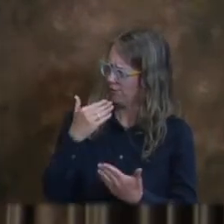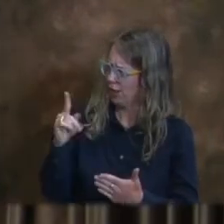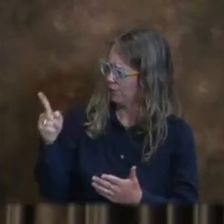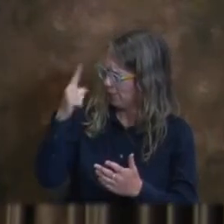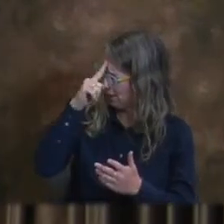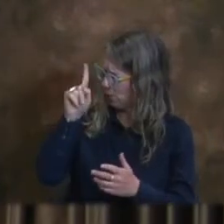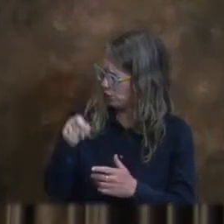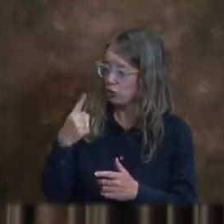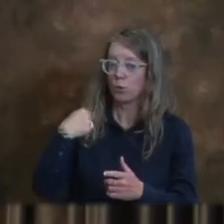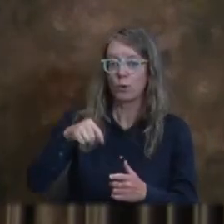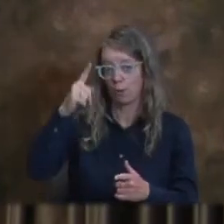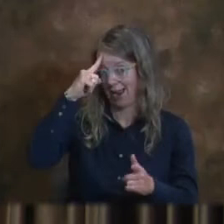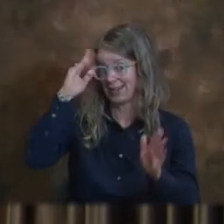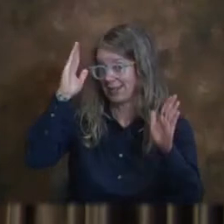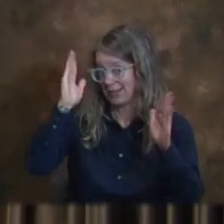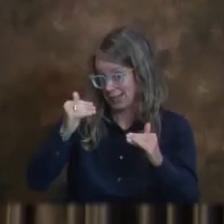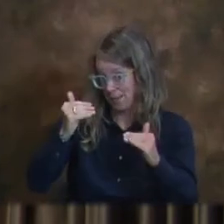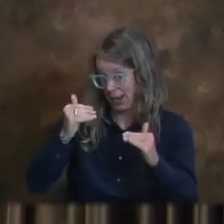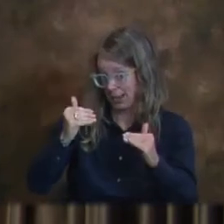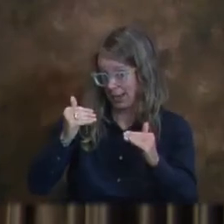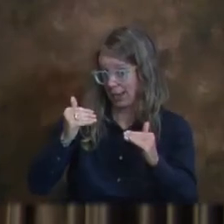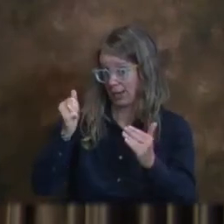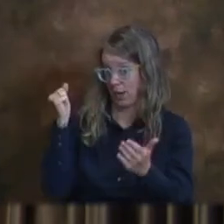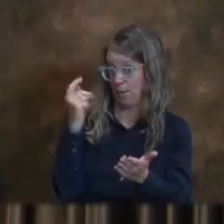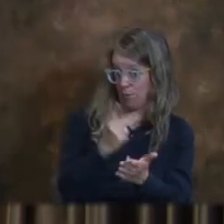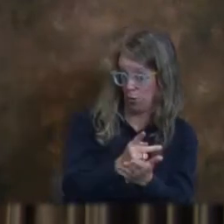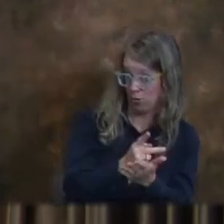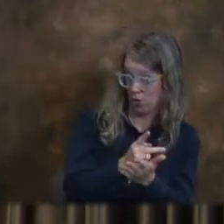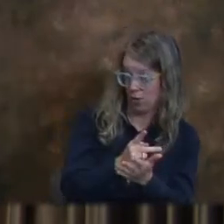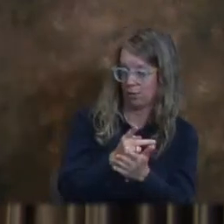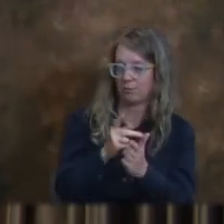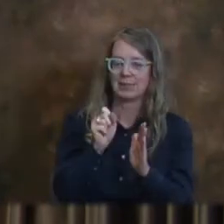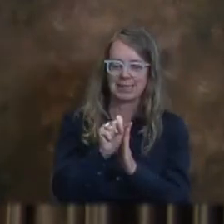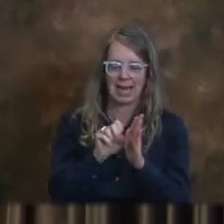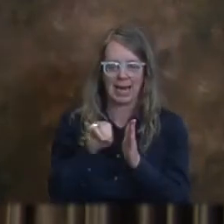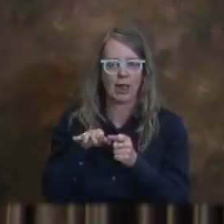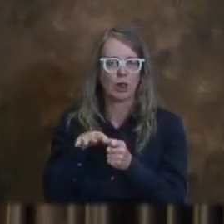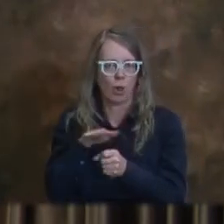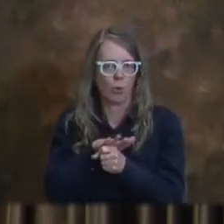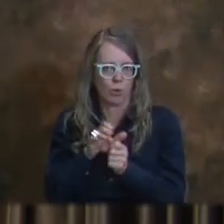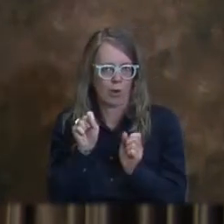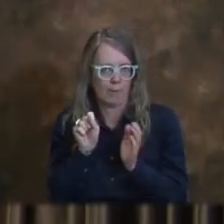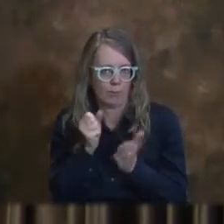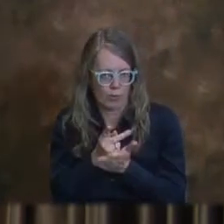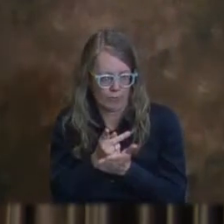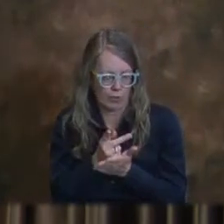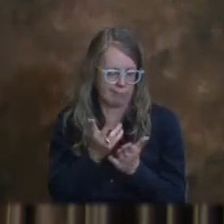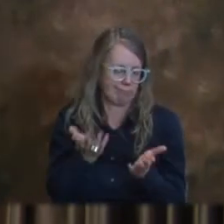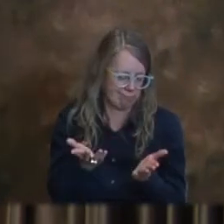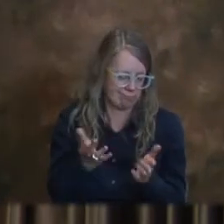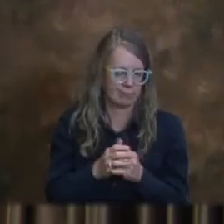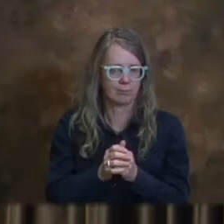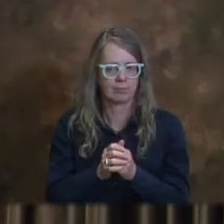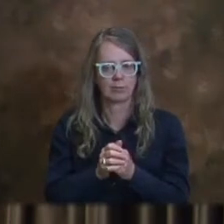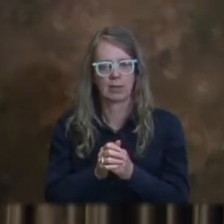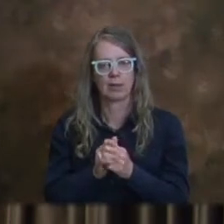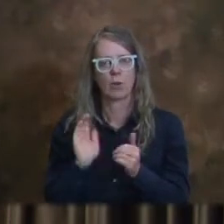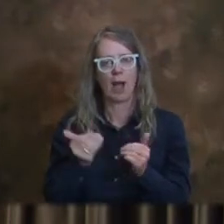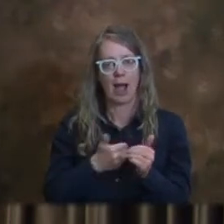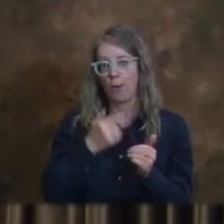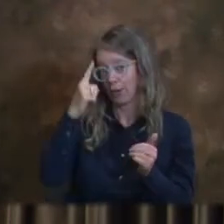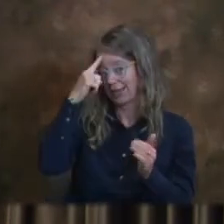that happening, we already started planning not only at a state level, but at a local level. And that I can tell you that the anticipated